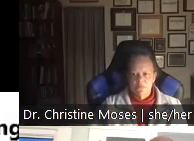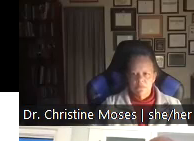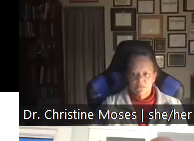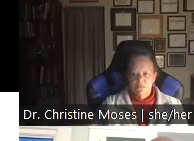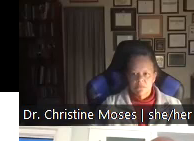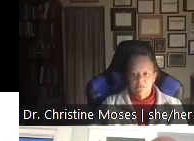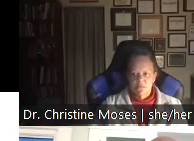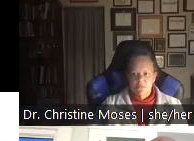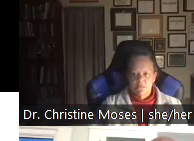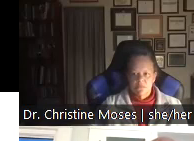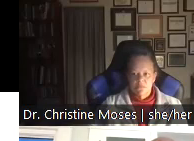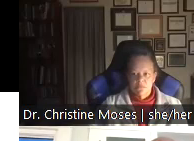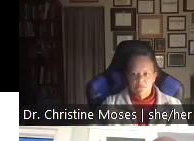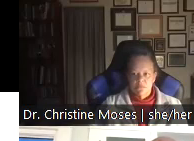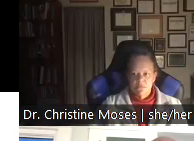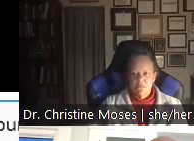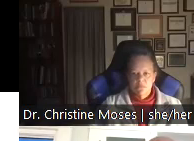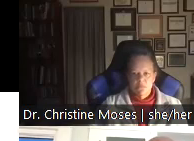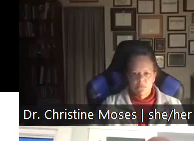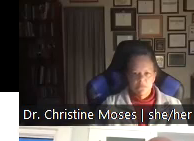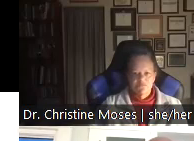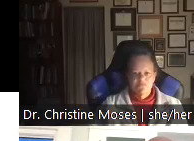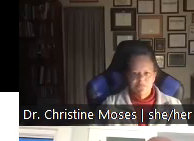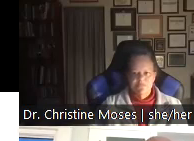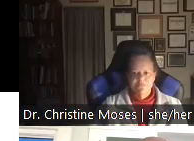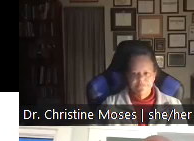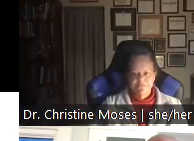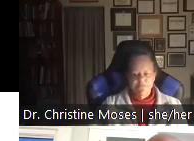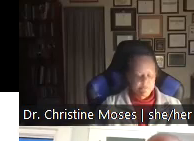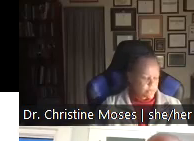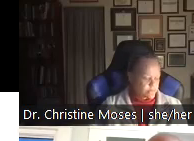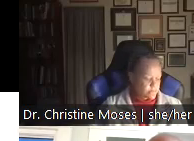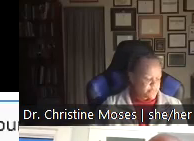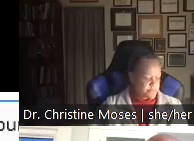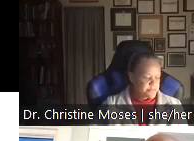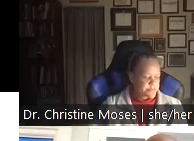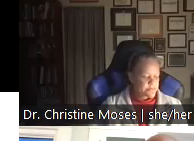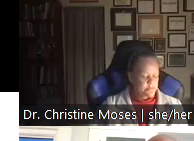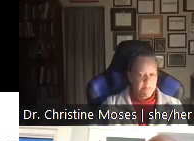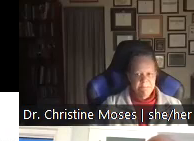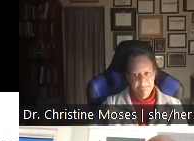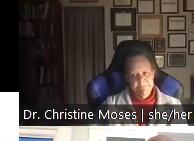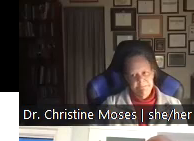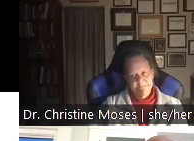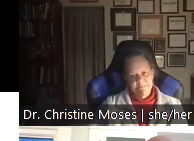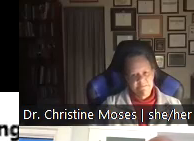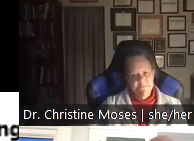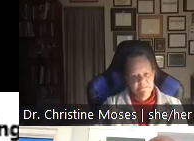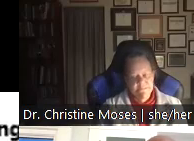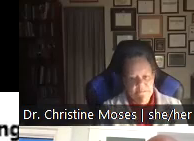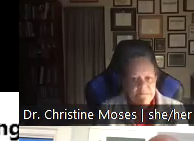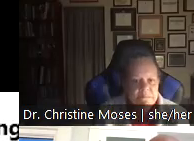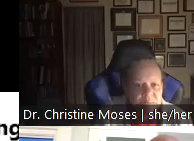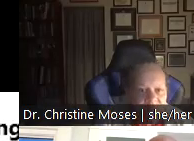Yeah. I think when we second look at we'll kind of discuss it too, but that's kind of a scenario for before. So. Okay. Let's move on with number